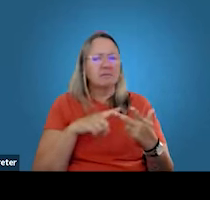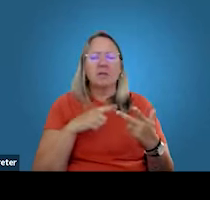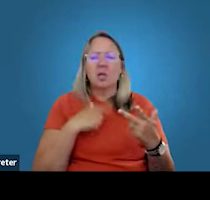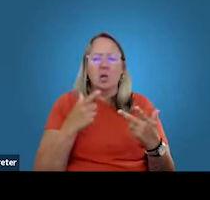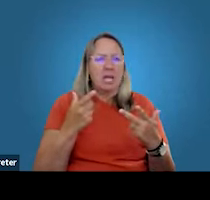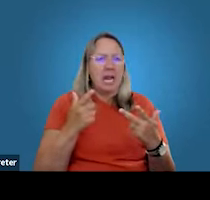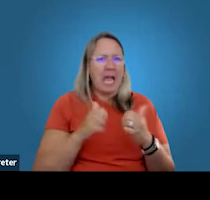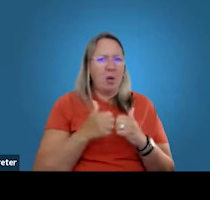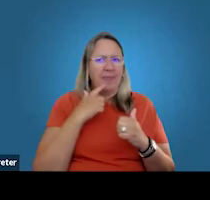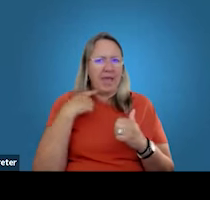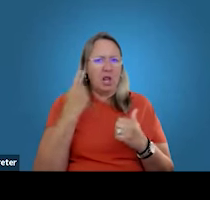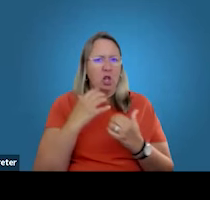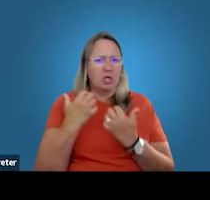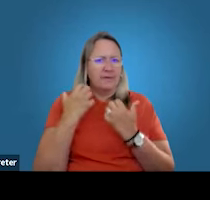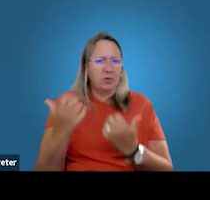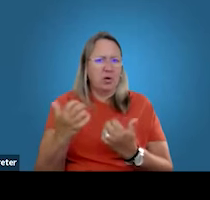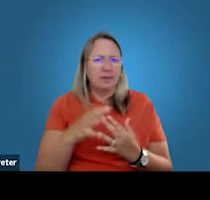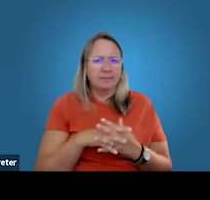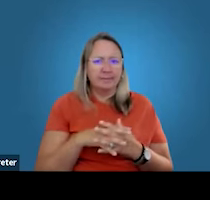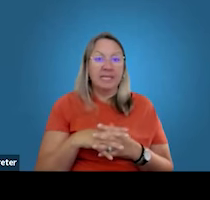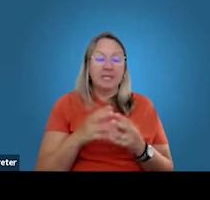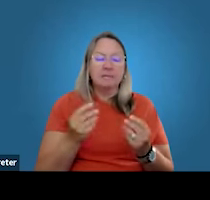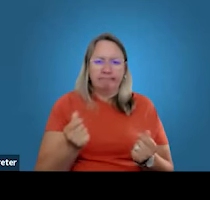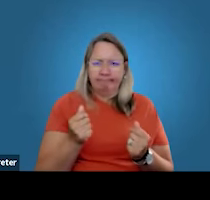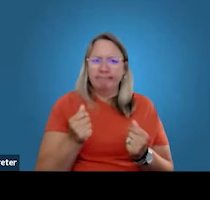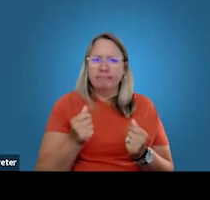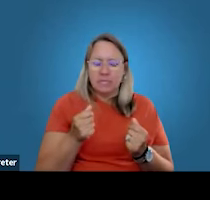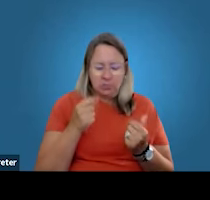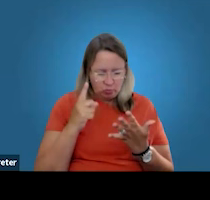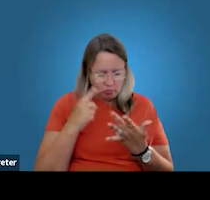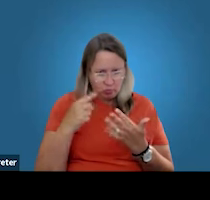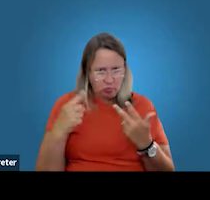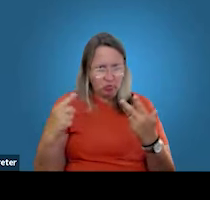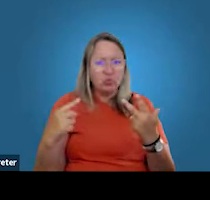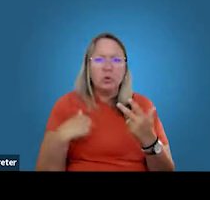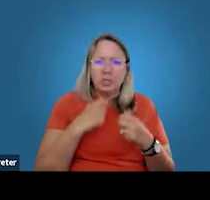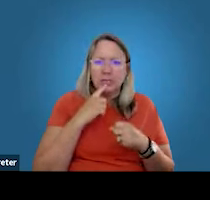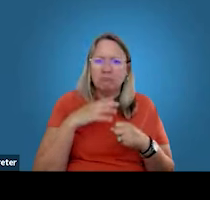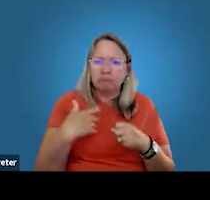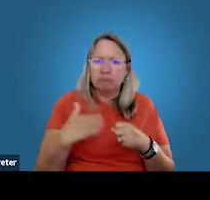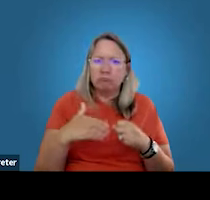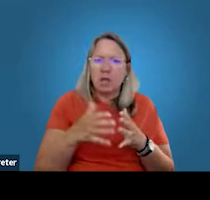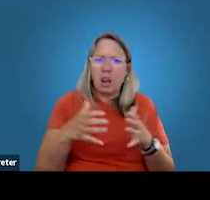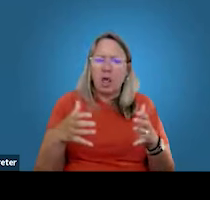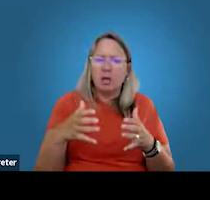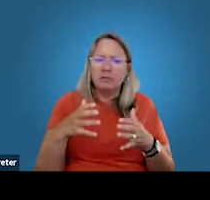for people? It's very fast to do it, but you'll find actually doing these things at pace brings you quite a lot of clarity.